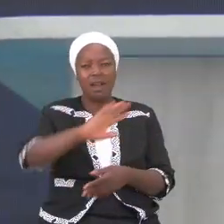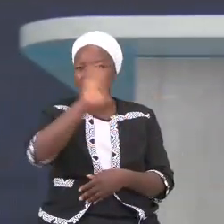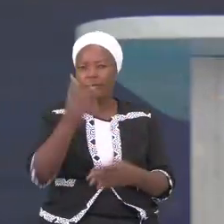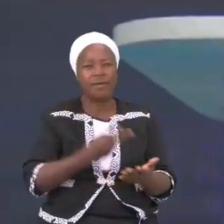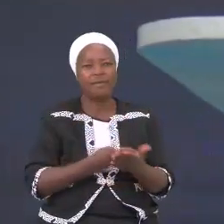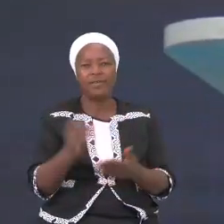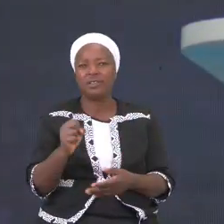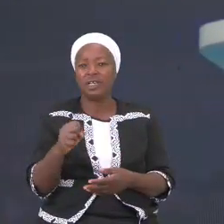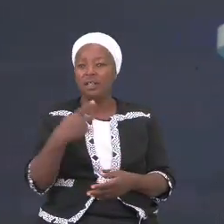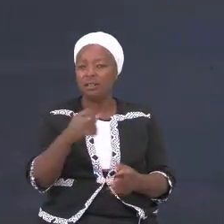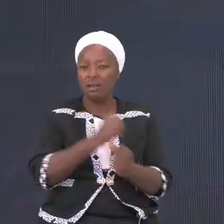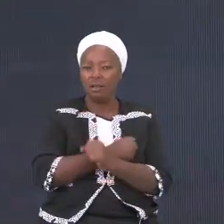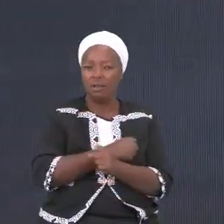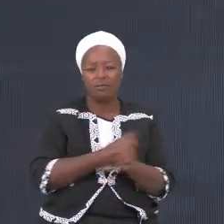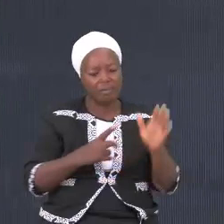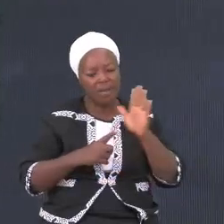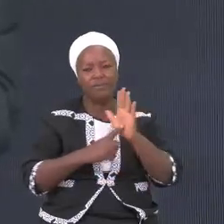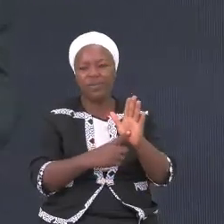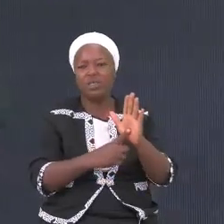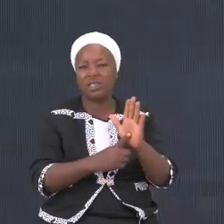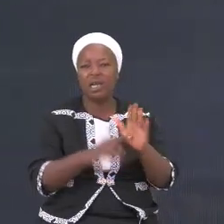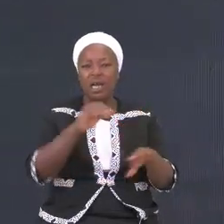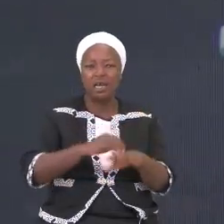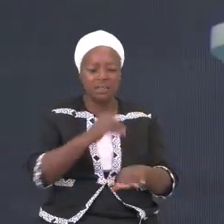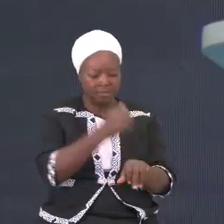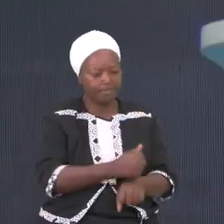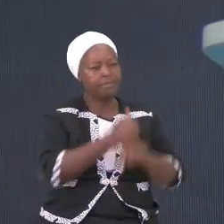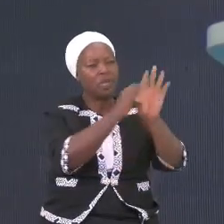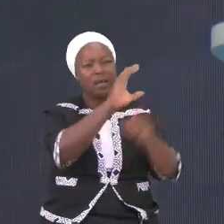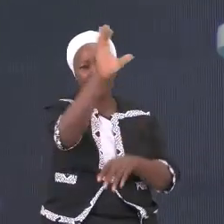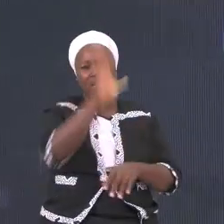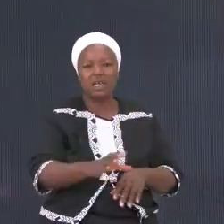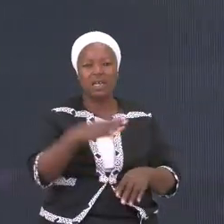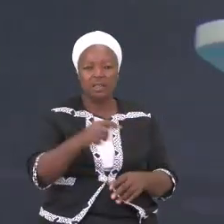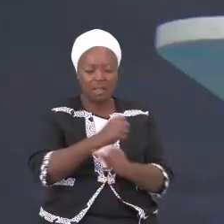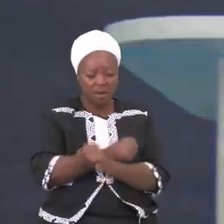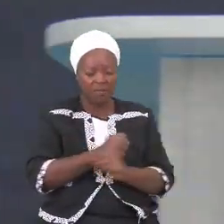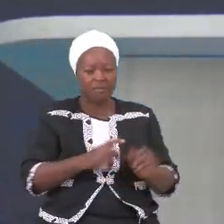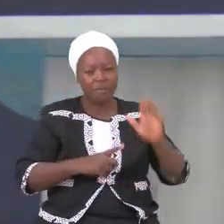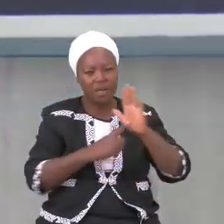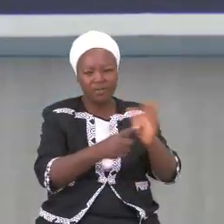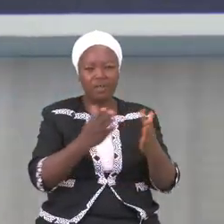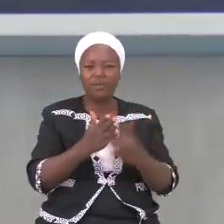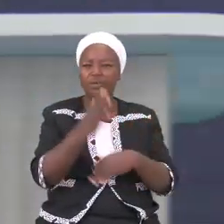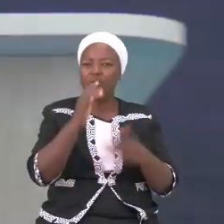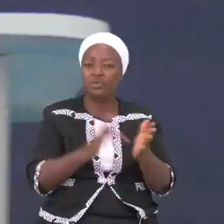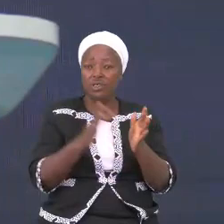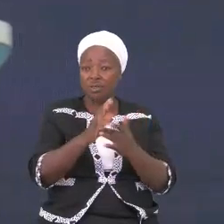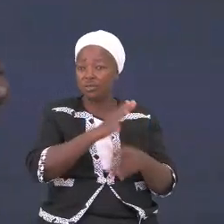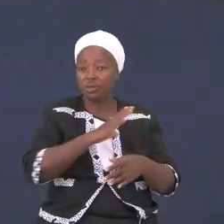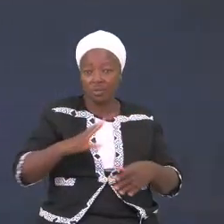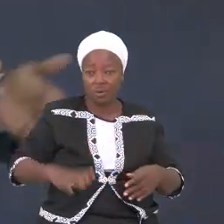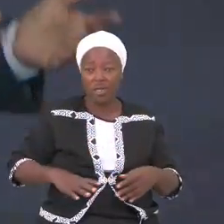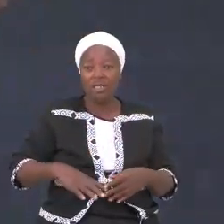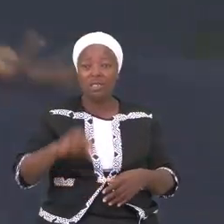at Calvary. The love manifested through Jesus Christ, his crucifixion, his death,